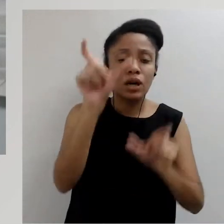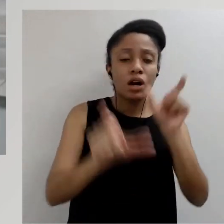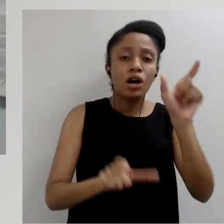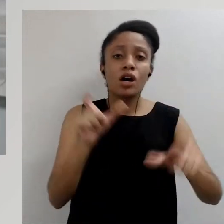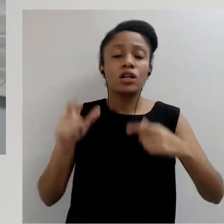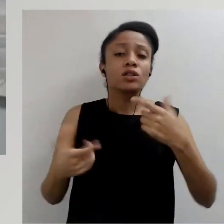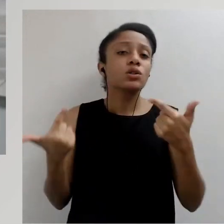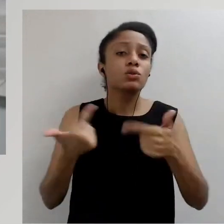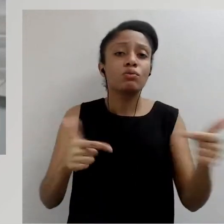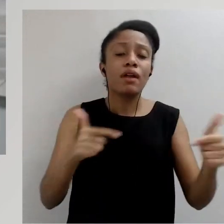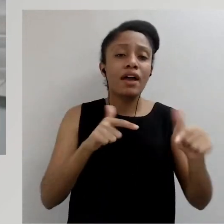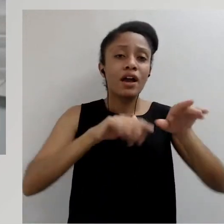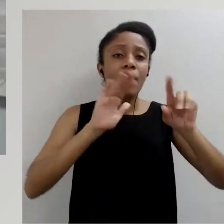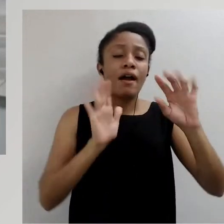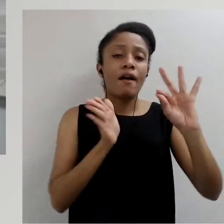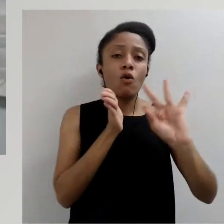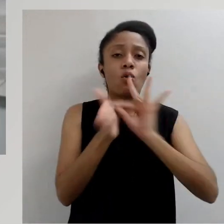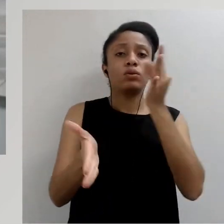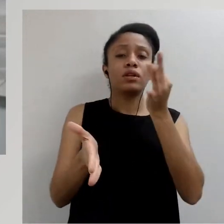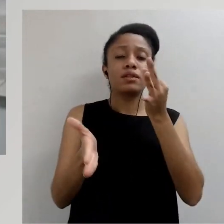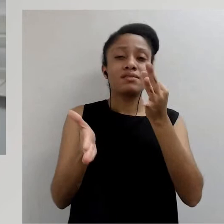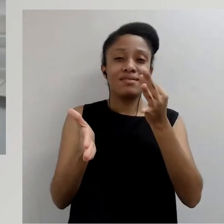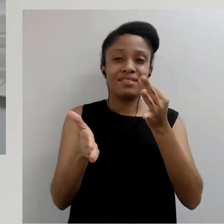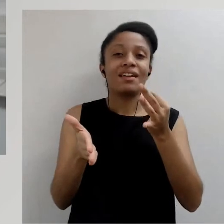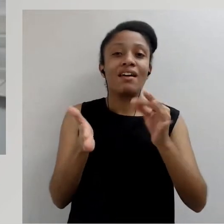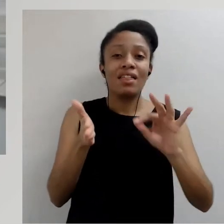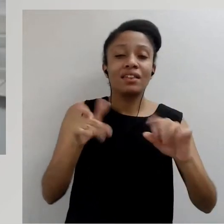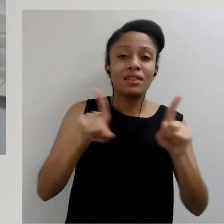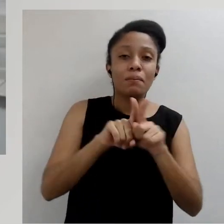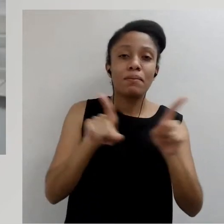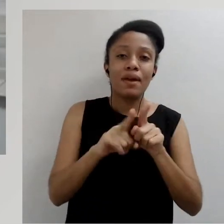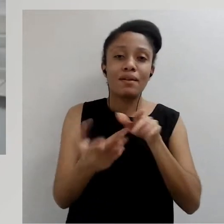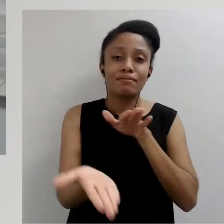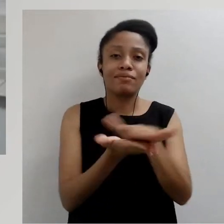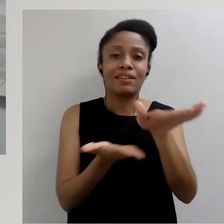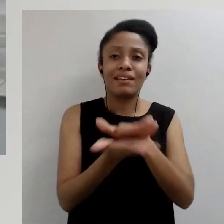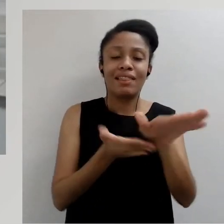this difficulty to hire this printing material.